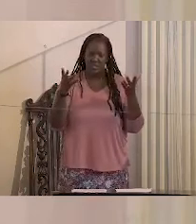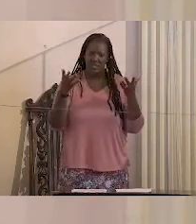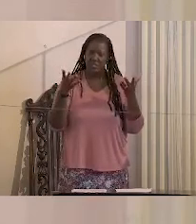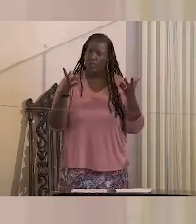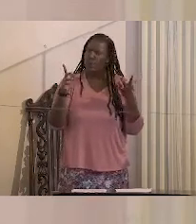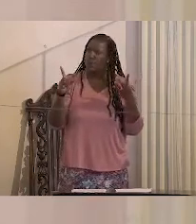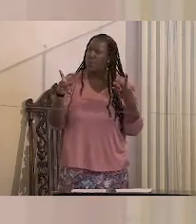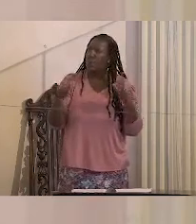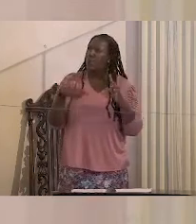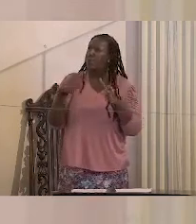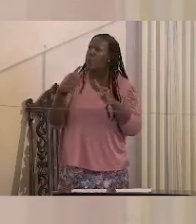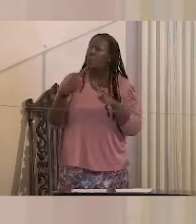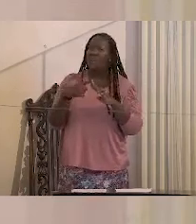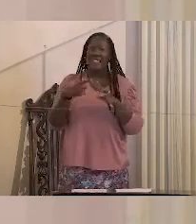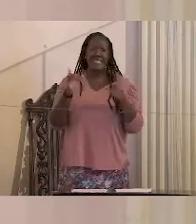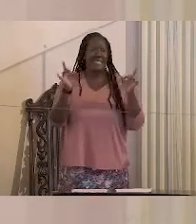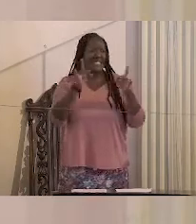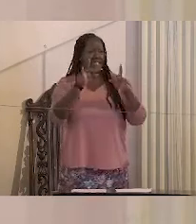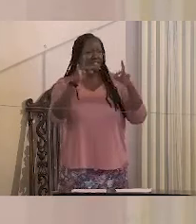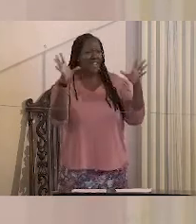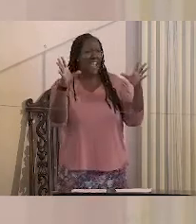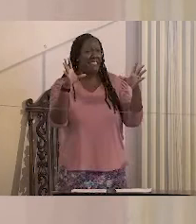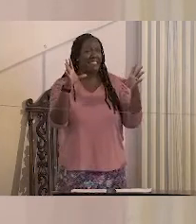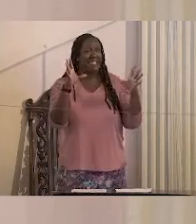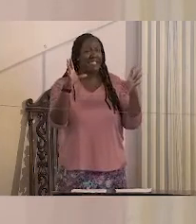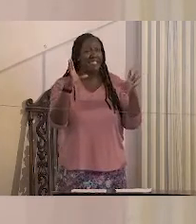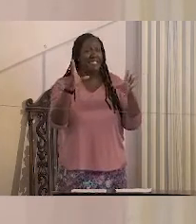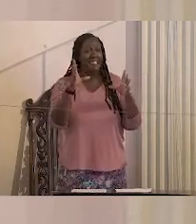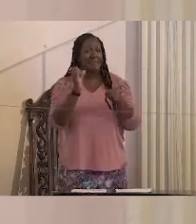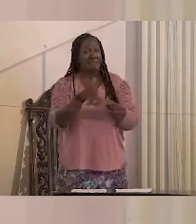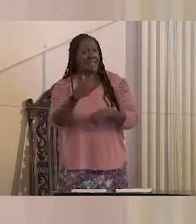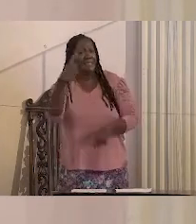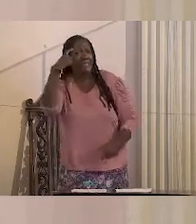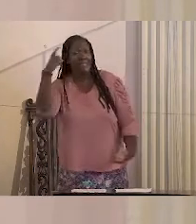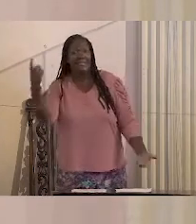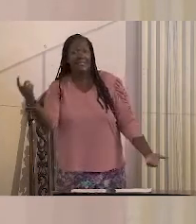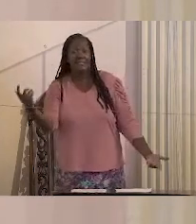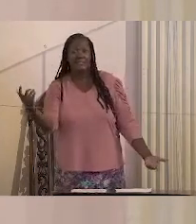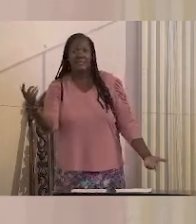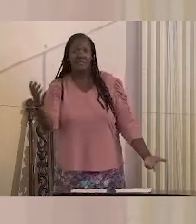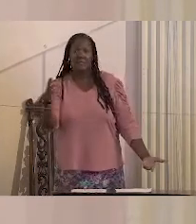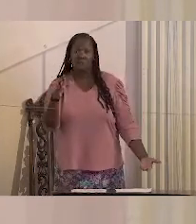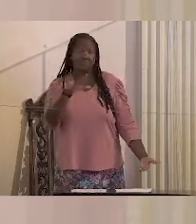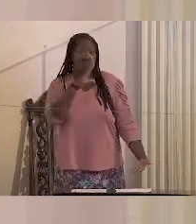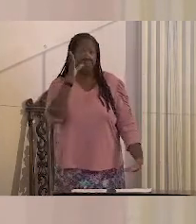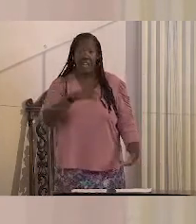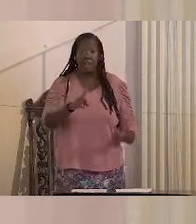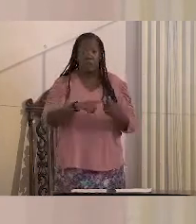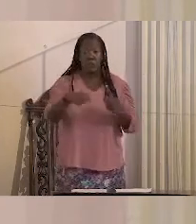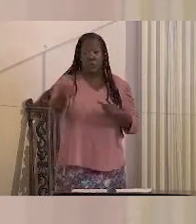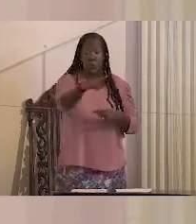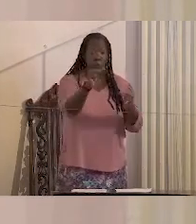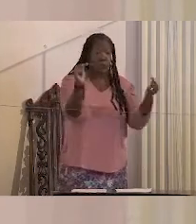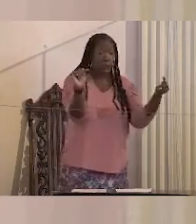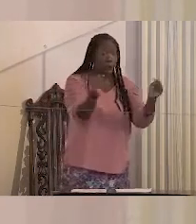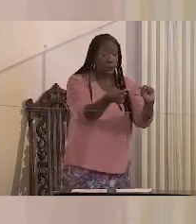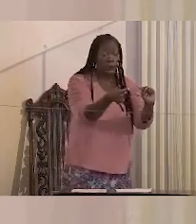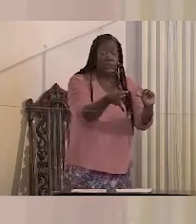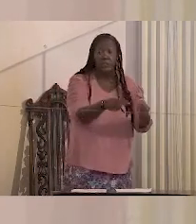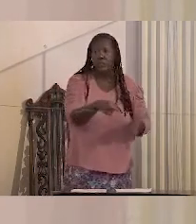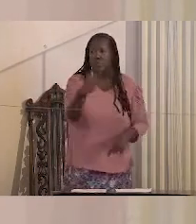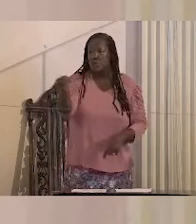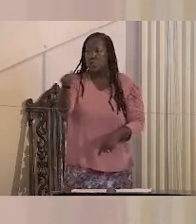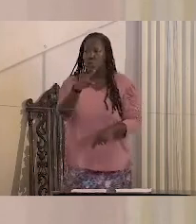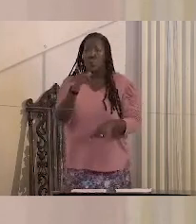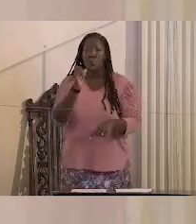when did violence ever make sense? Not to the wounded, the dying,